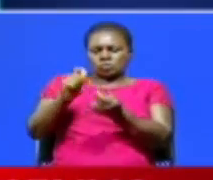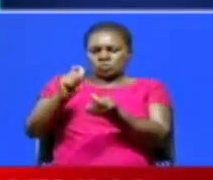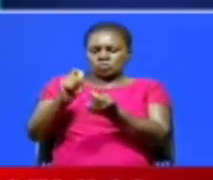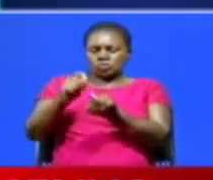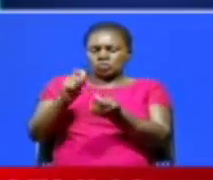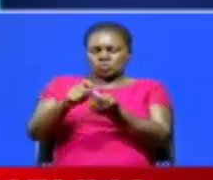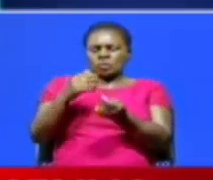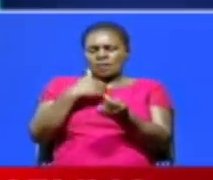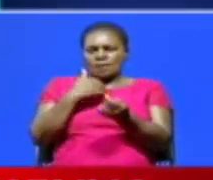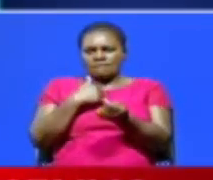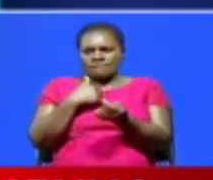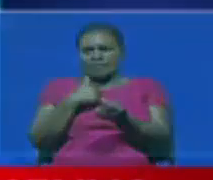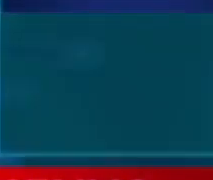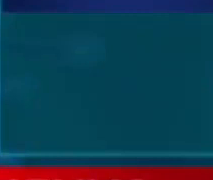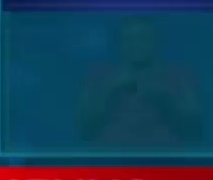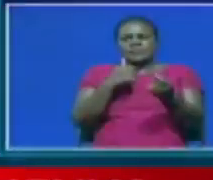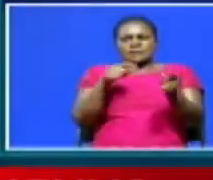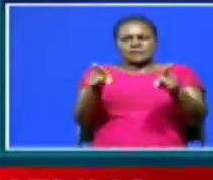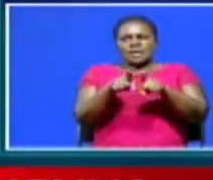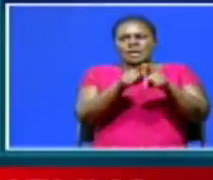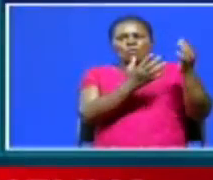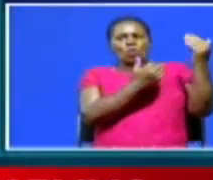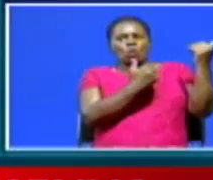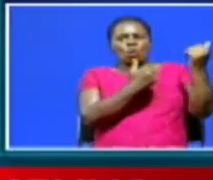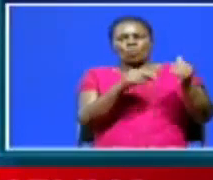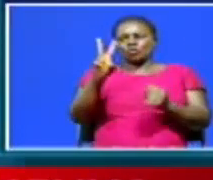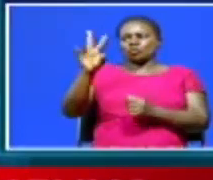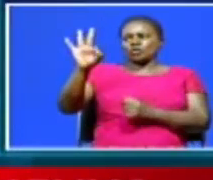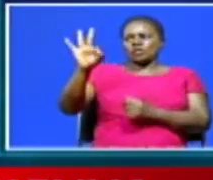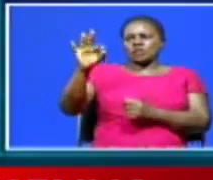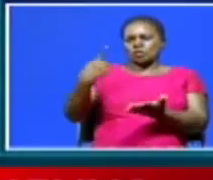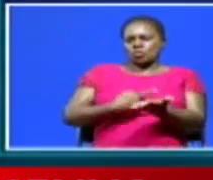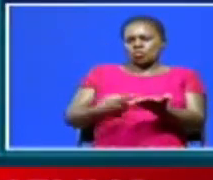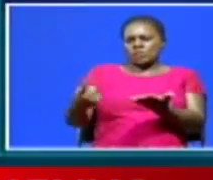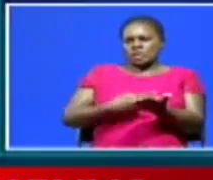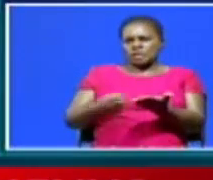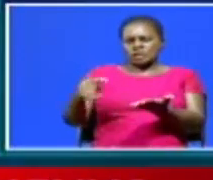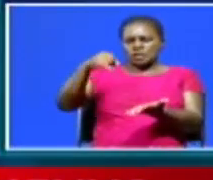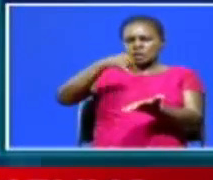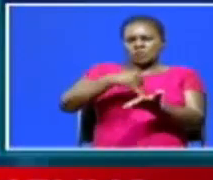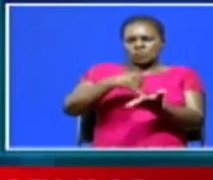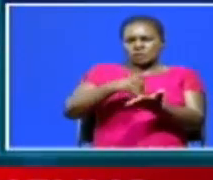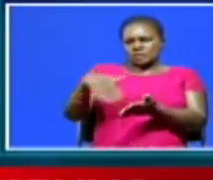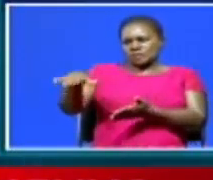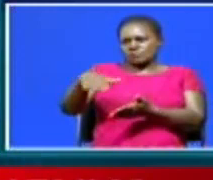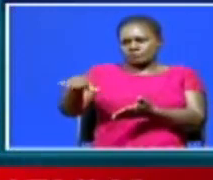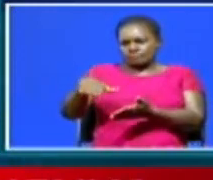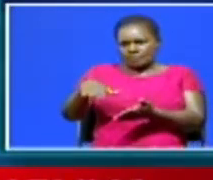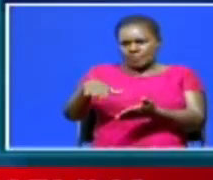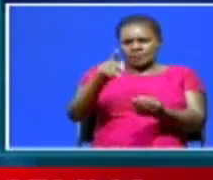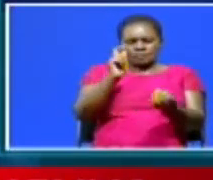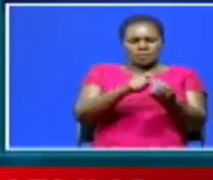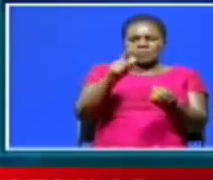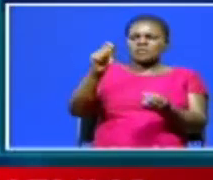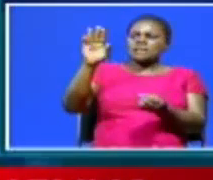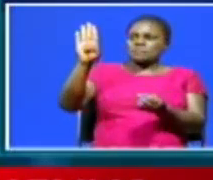testing exercise. We do even hope, perhaps in the coming 2-3 weeks, to engage some of our facilities that have been testing for